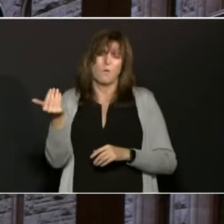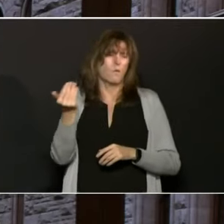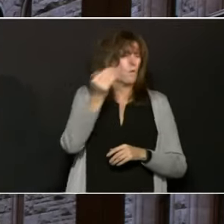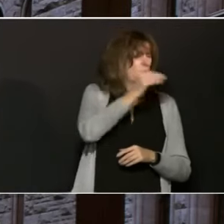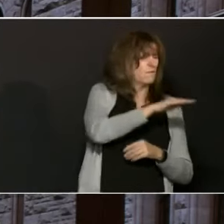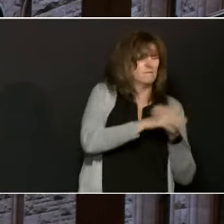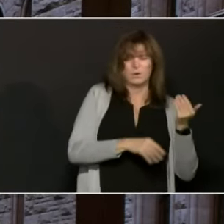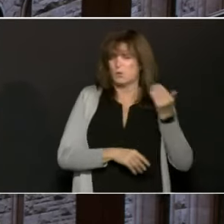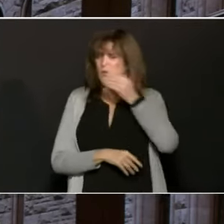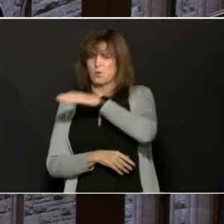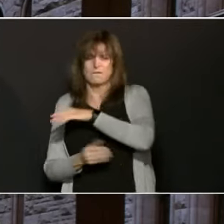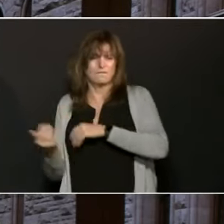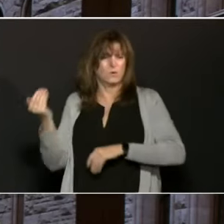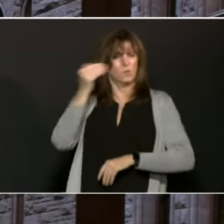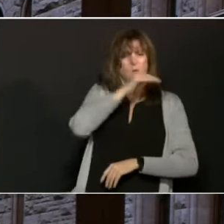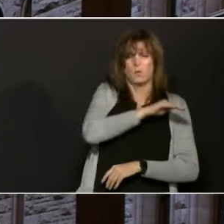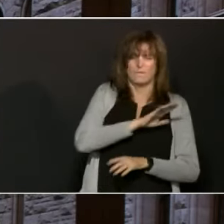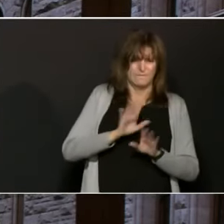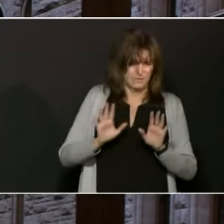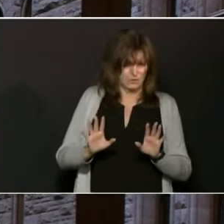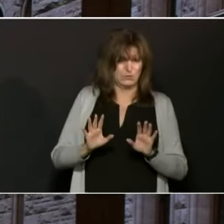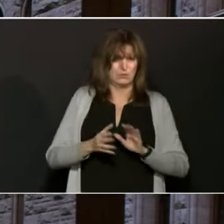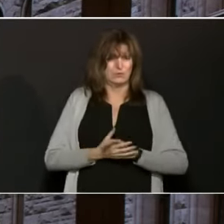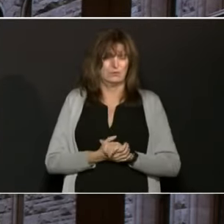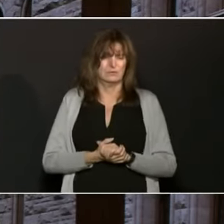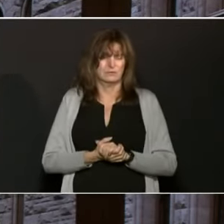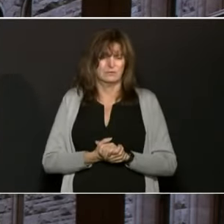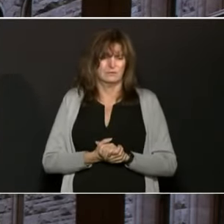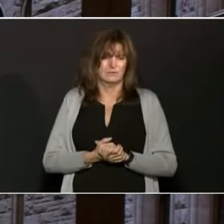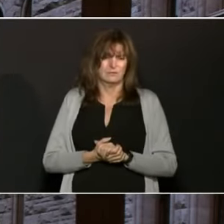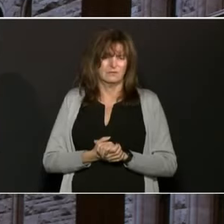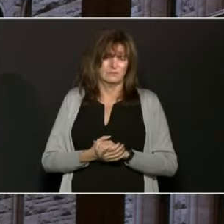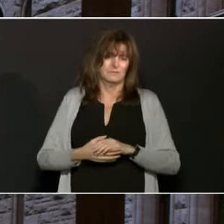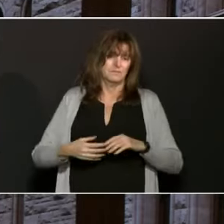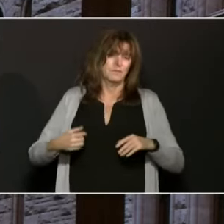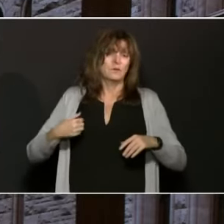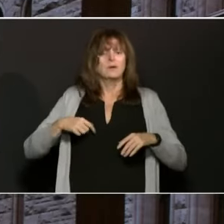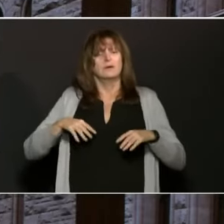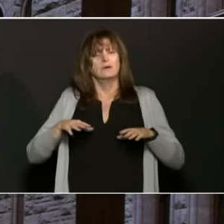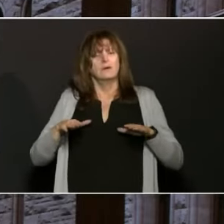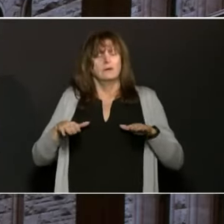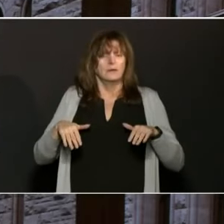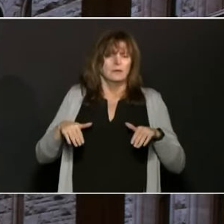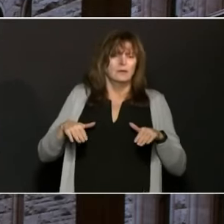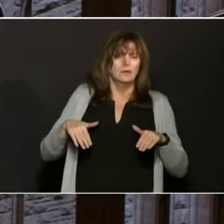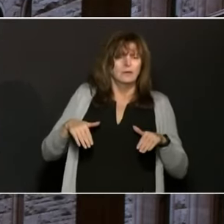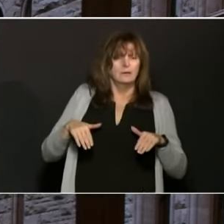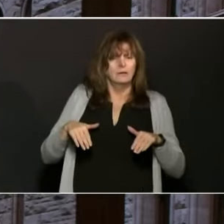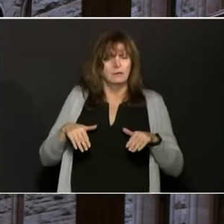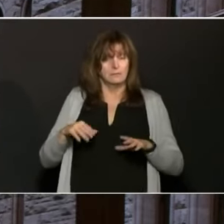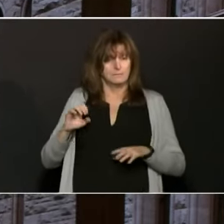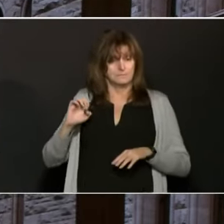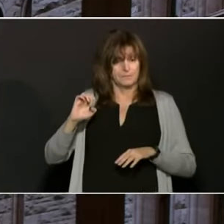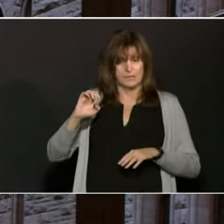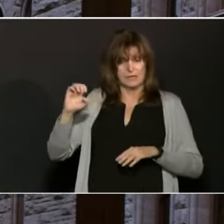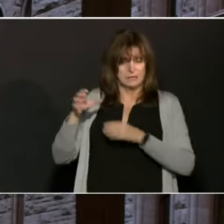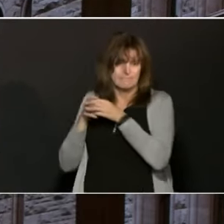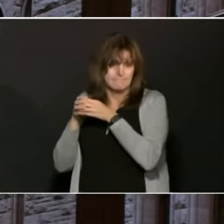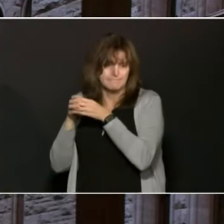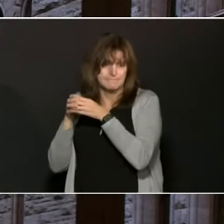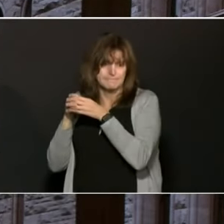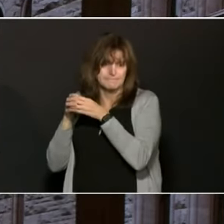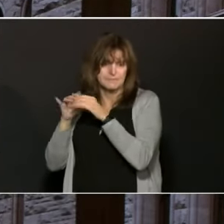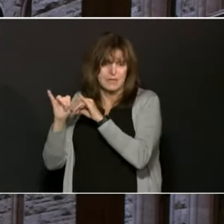that in there. We haven't put any bubble on, like having Atlanta not coming to Ontario in that,